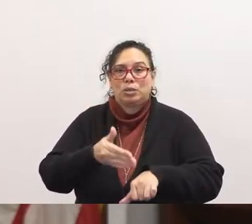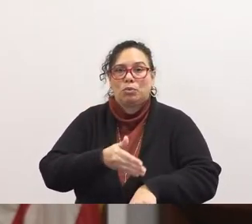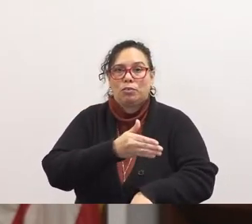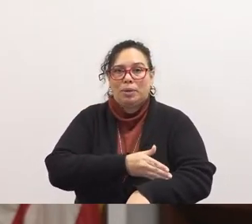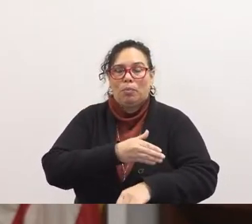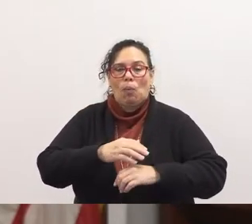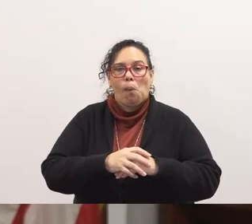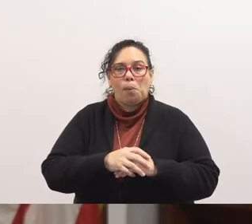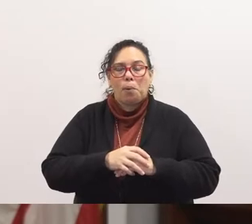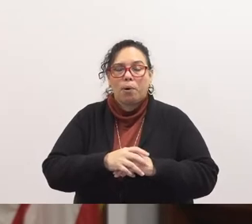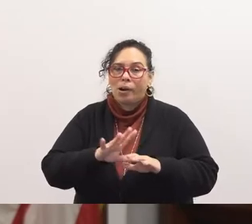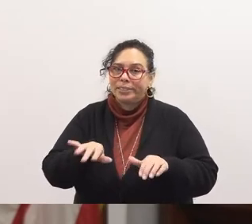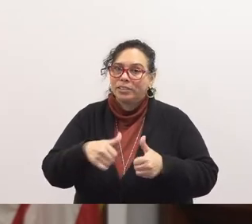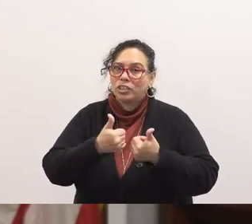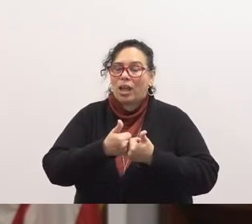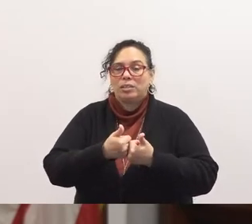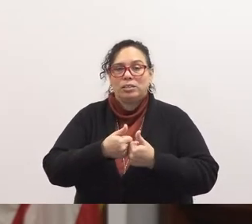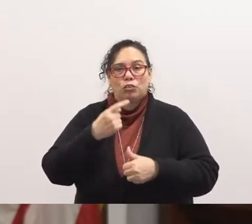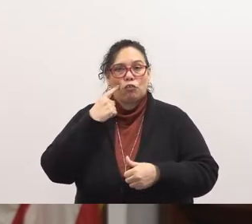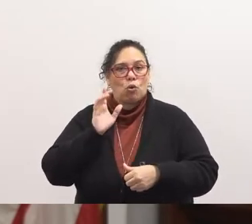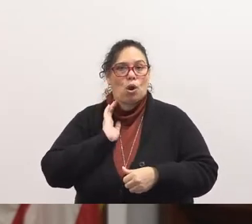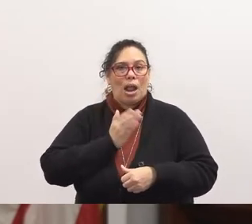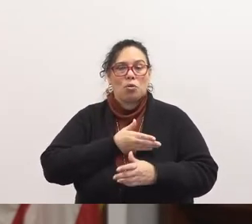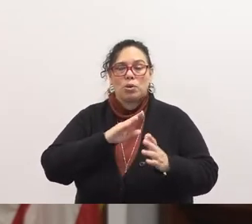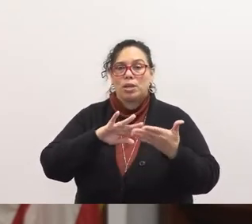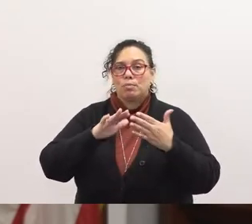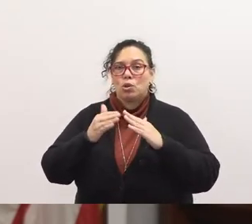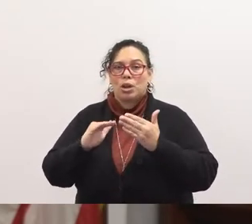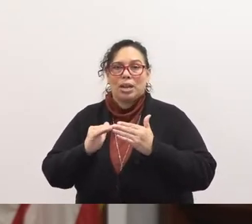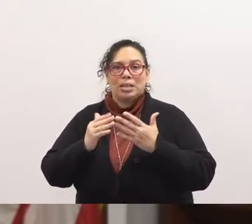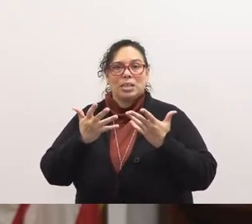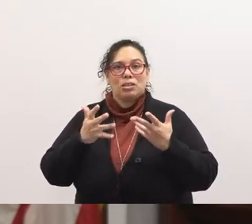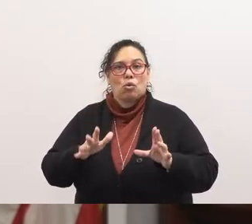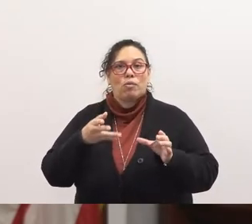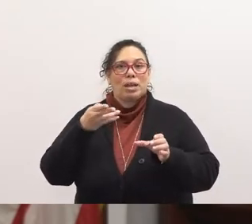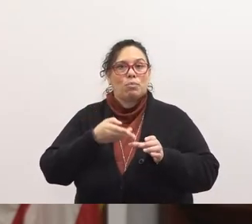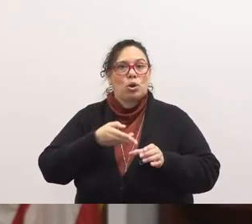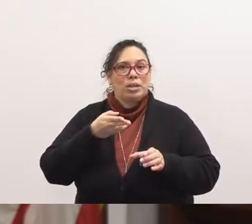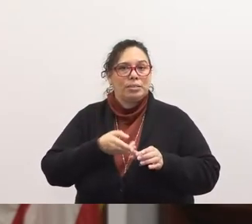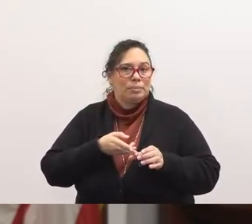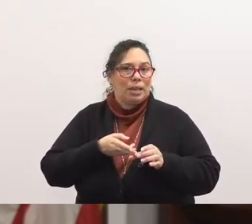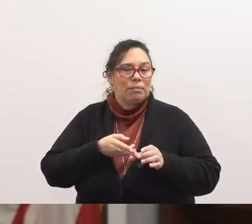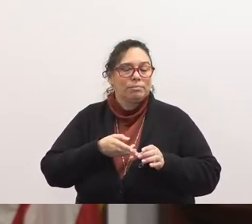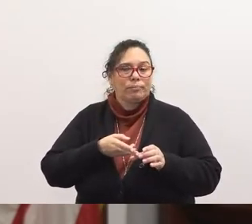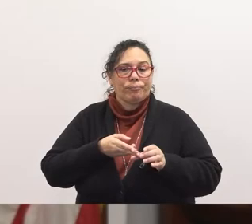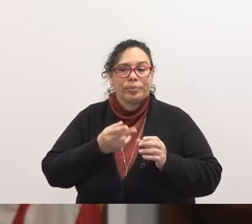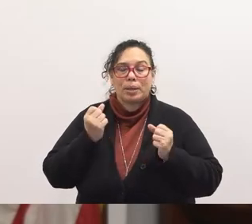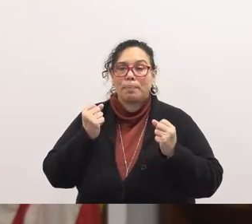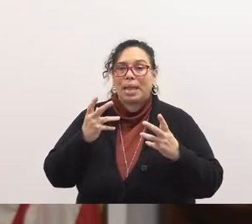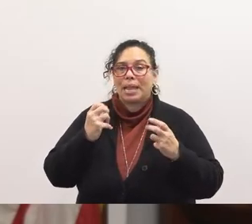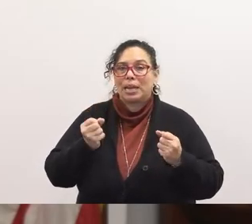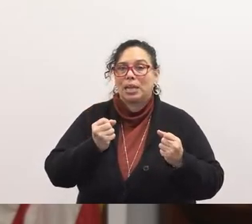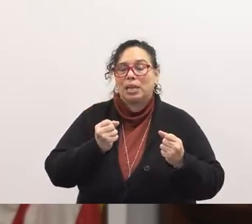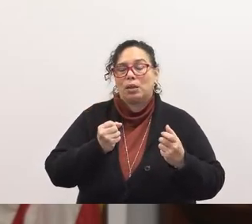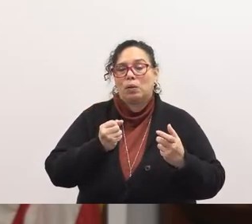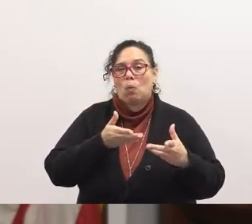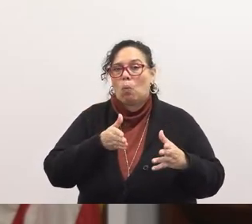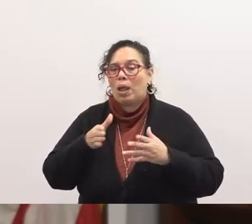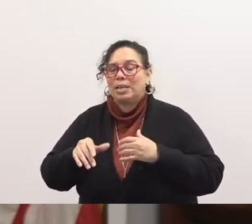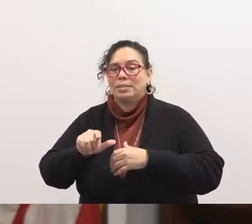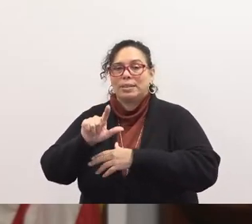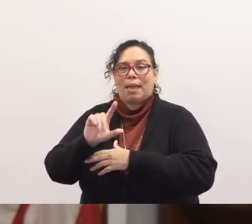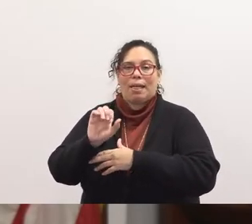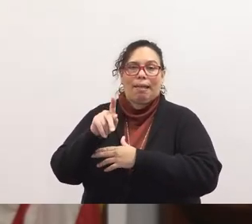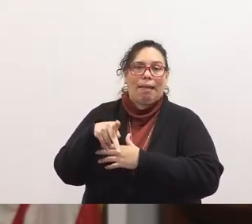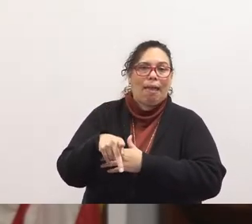a challenge for our communities that have already participated in many ways, either through our LCAP process, our